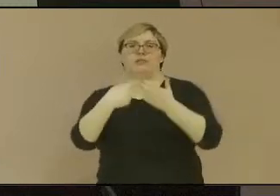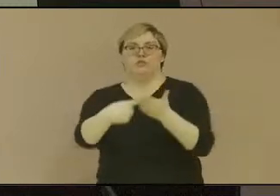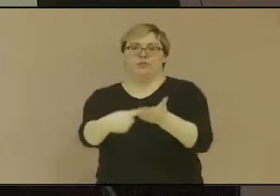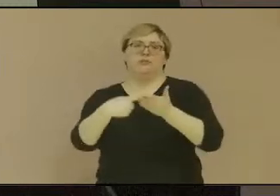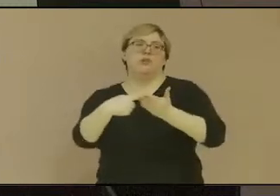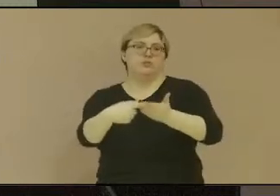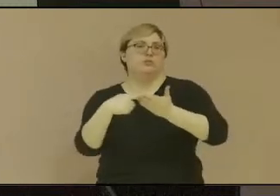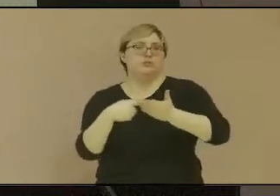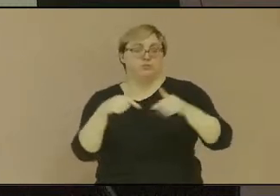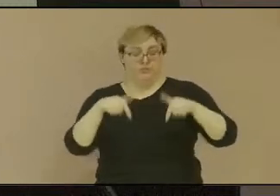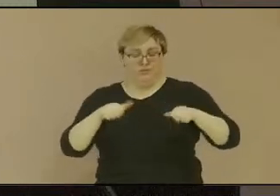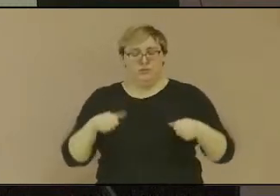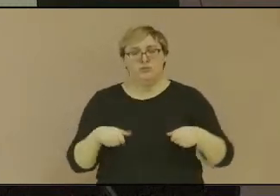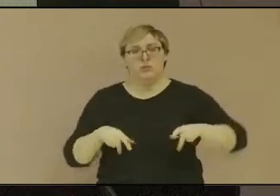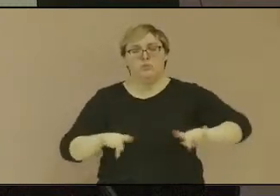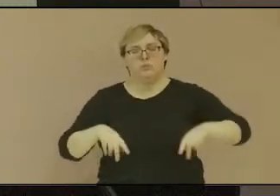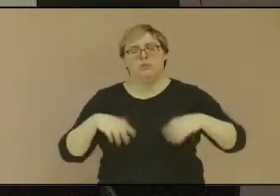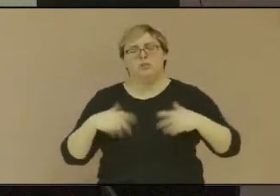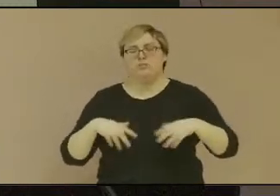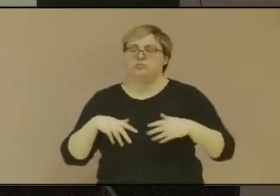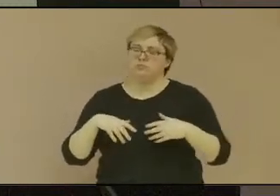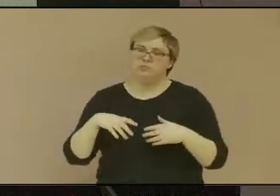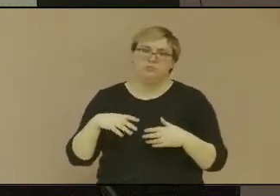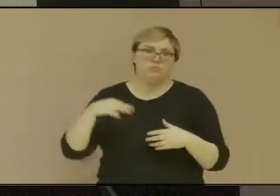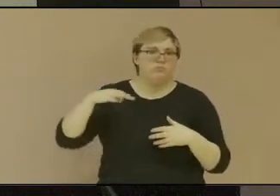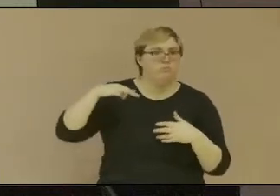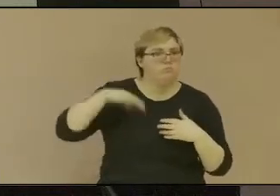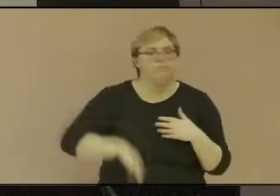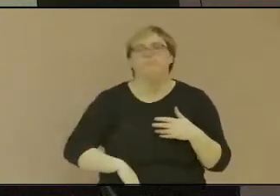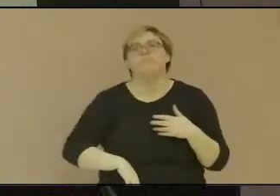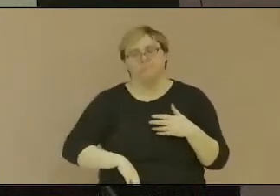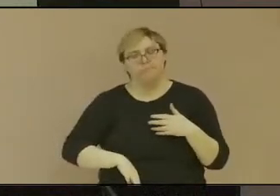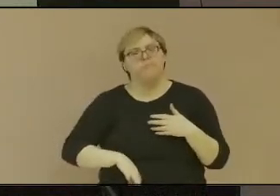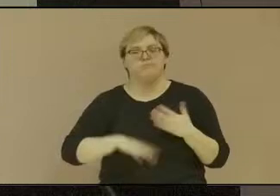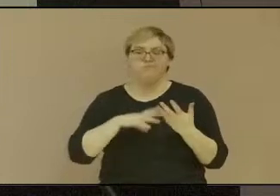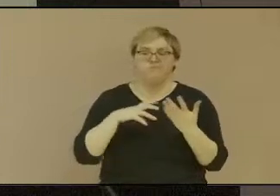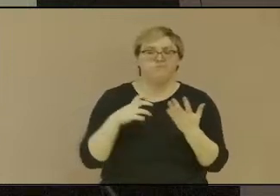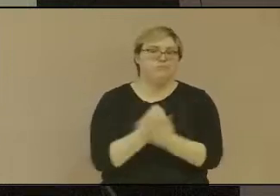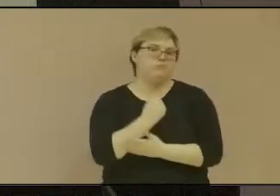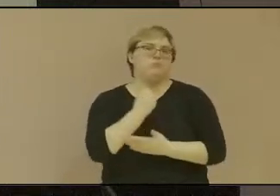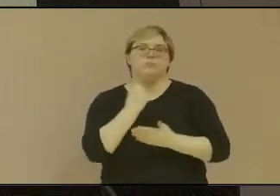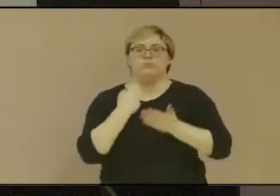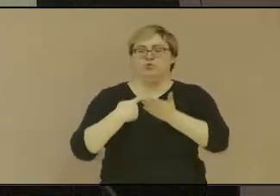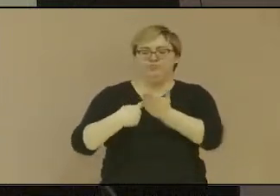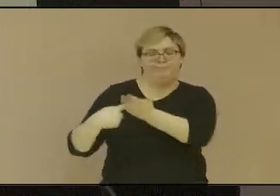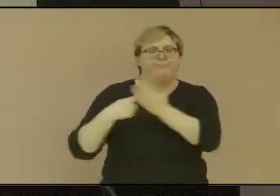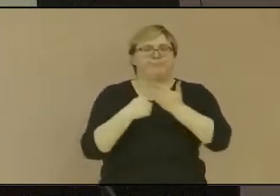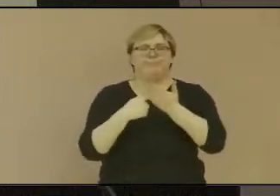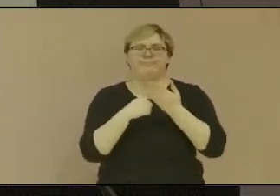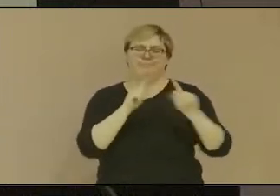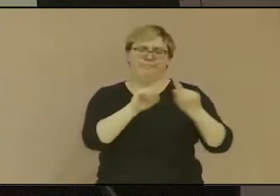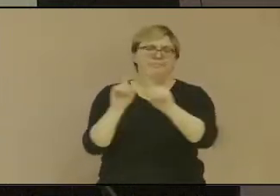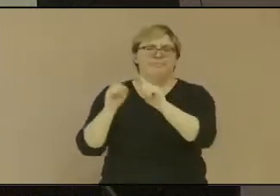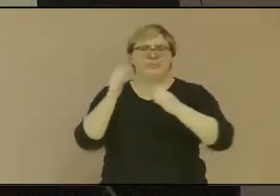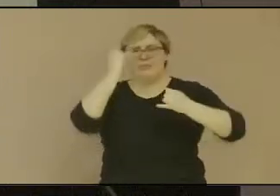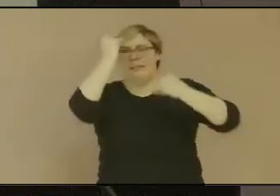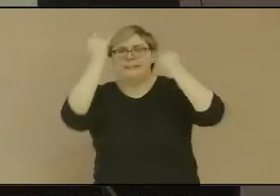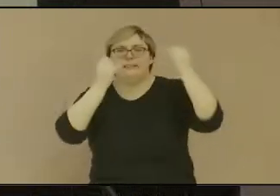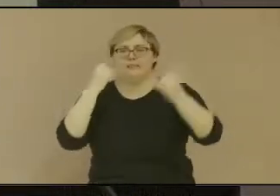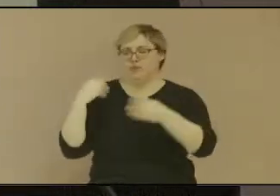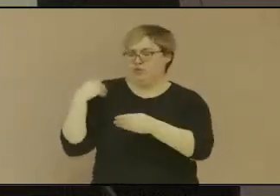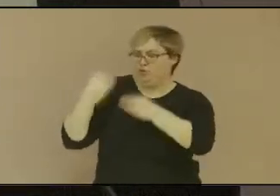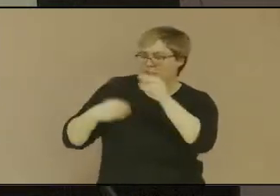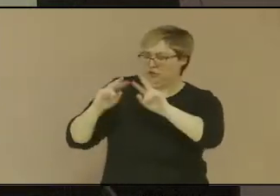invaluable opportunity to learn together and explore ideas spanning disciplines and traditions that enlarge